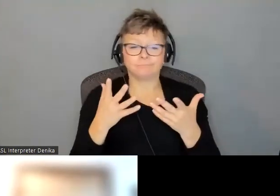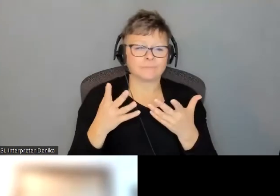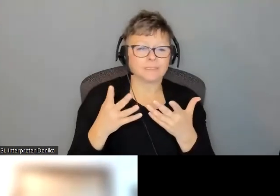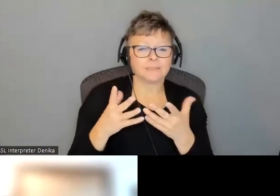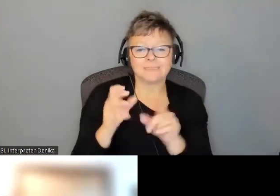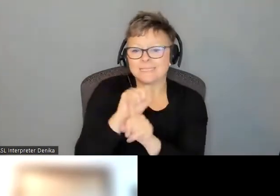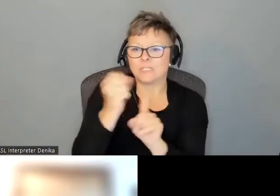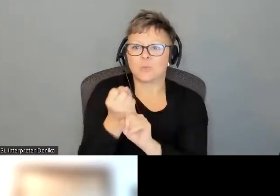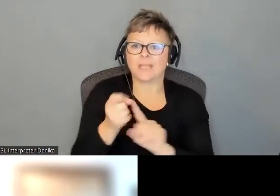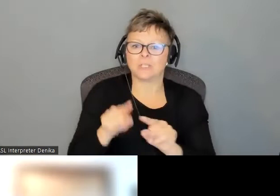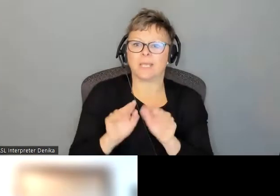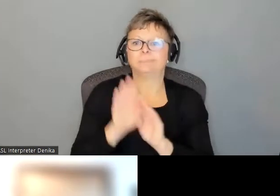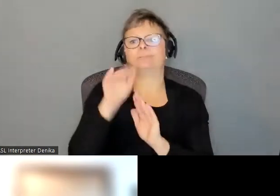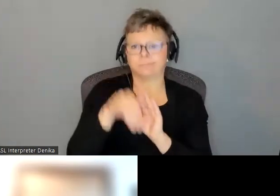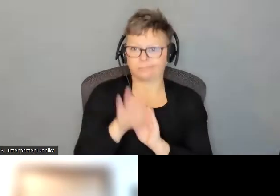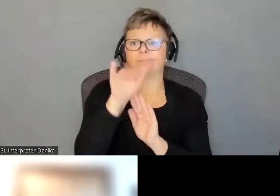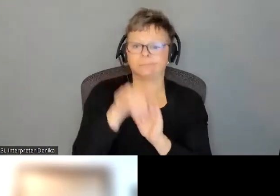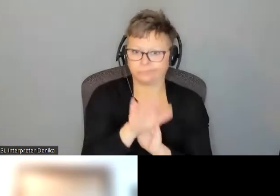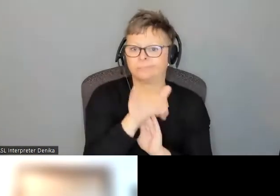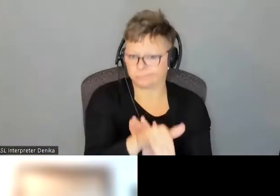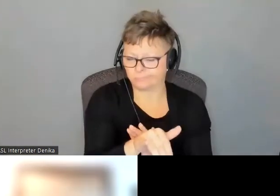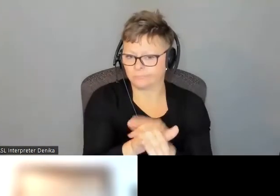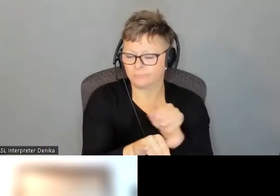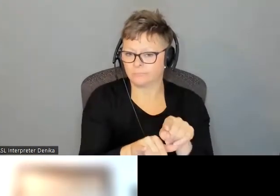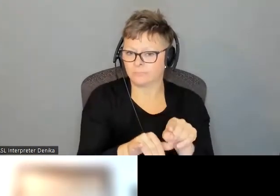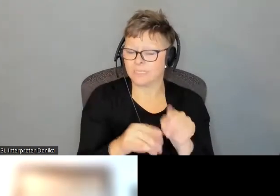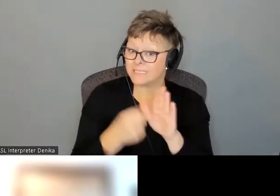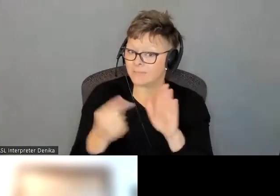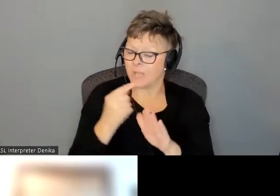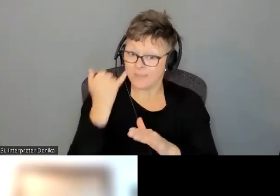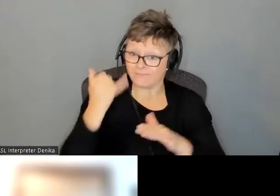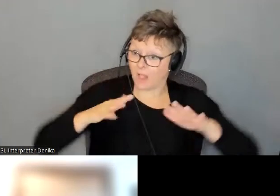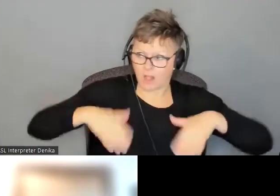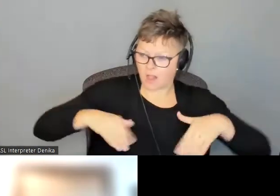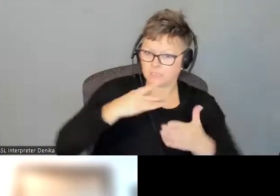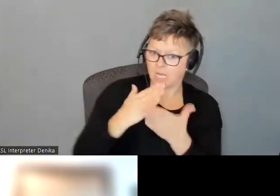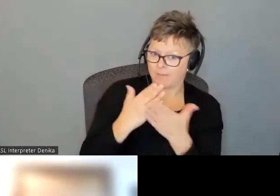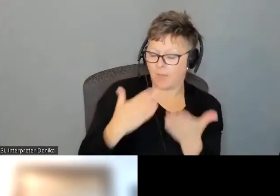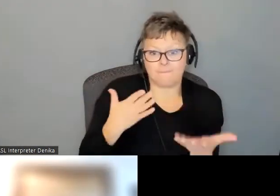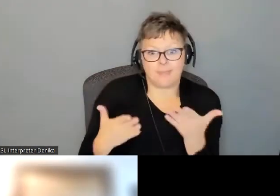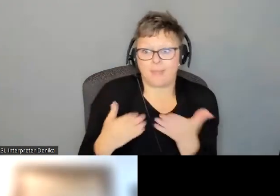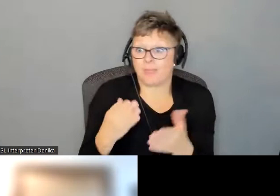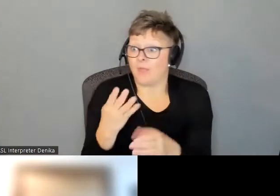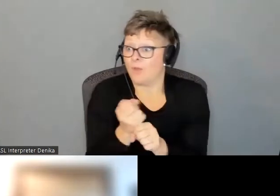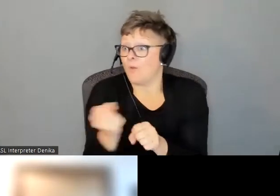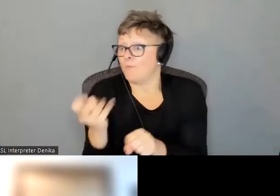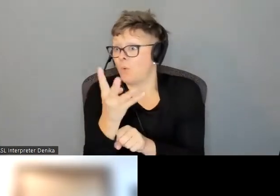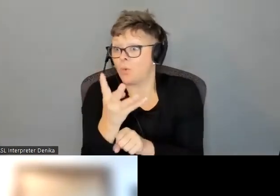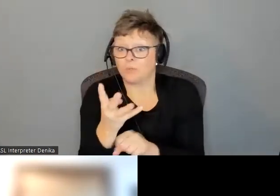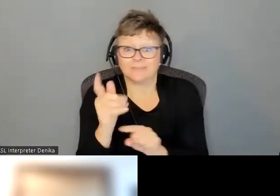have peaks and troughs, not necessarily reviewing that. So 4 years down the line, they may be assessed in the same way when